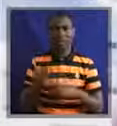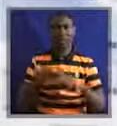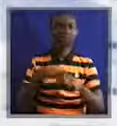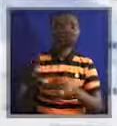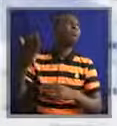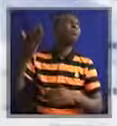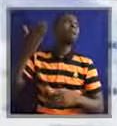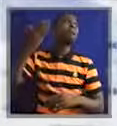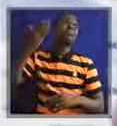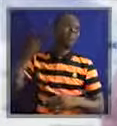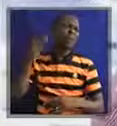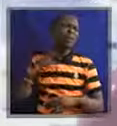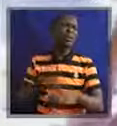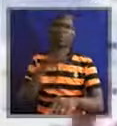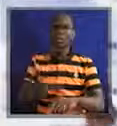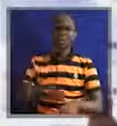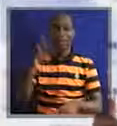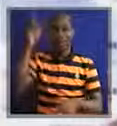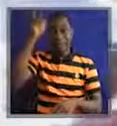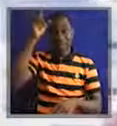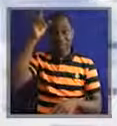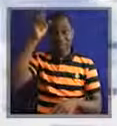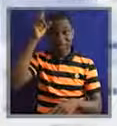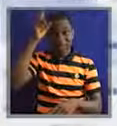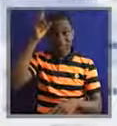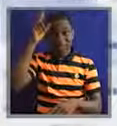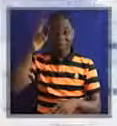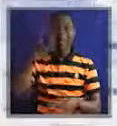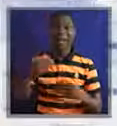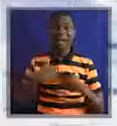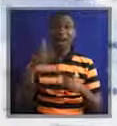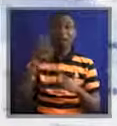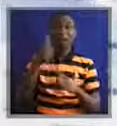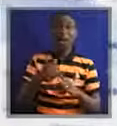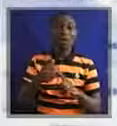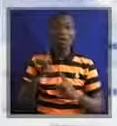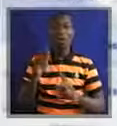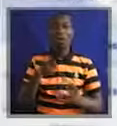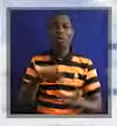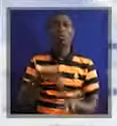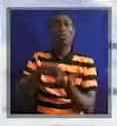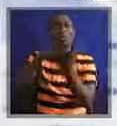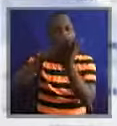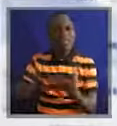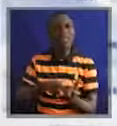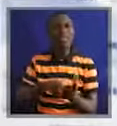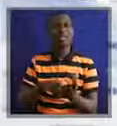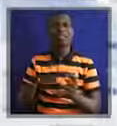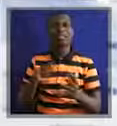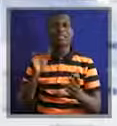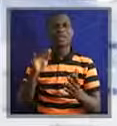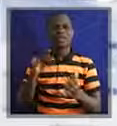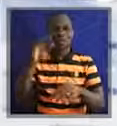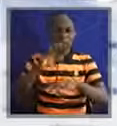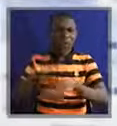efritititi ana obonefo no obonsam no owo ni agents a omunam sa asase so ade ba ko twase me no ti ase e